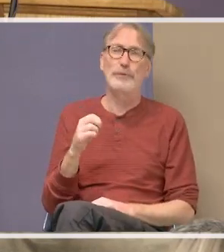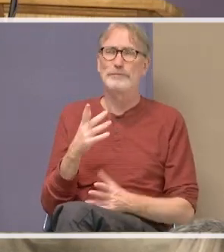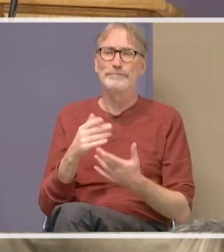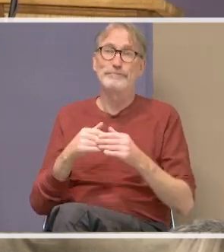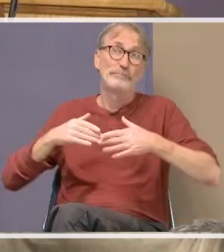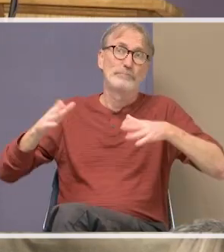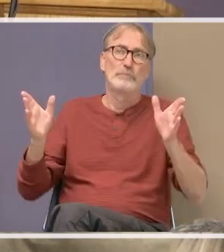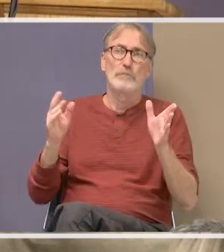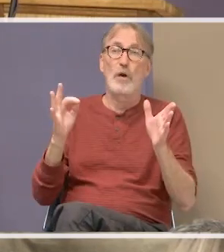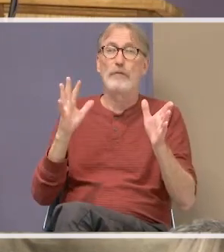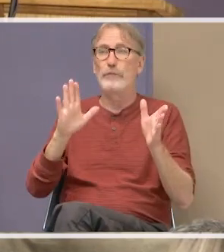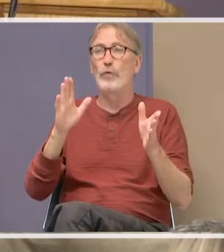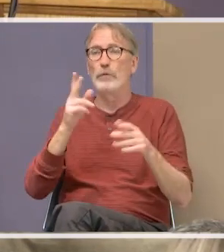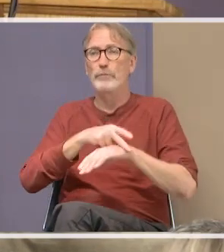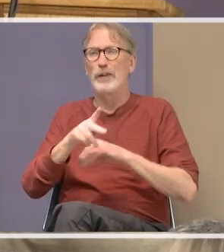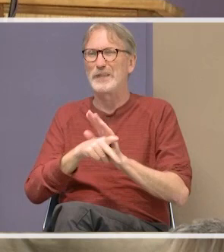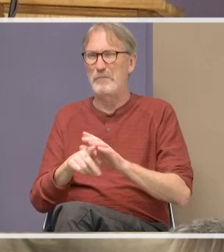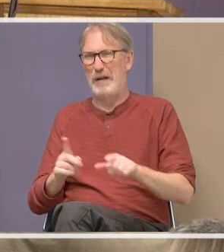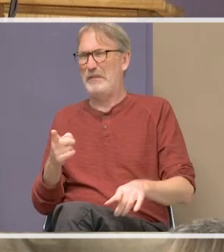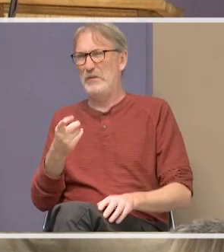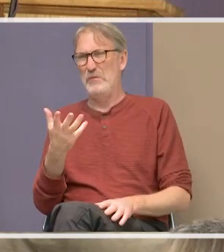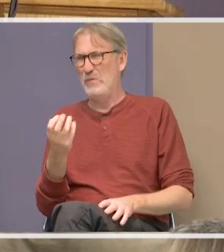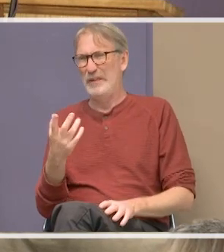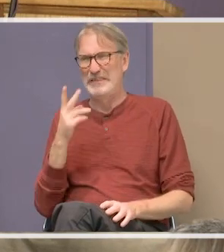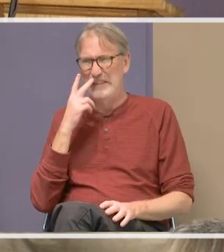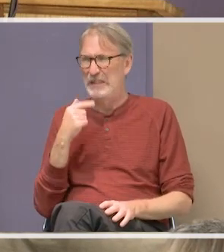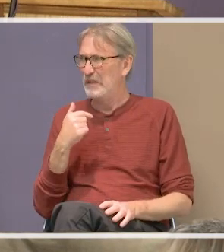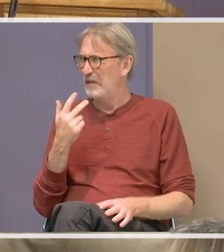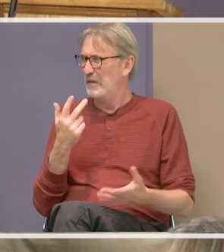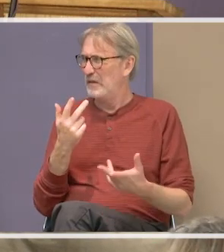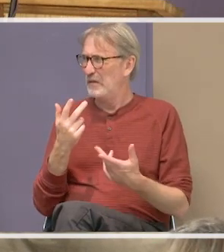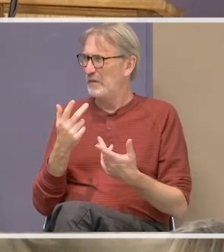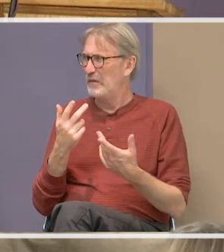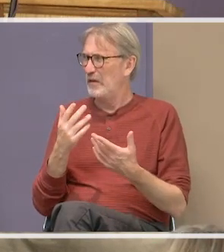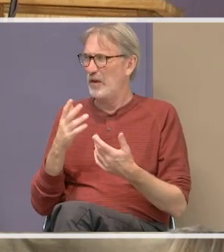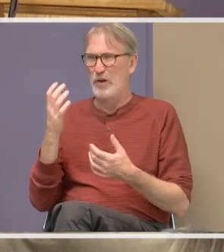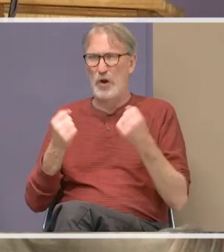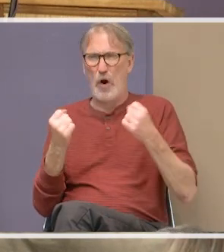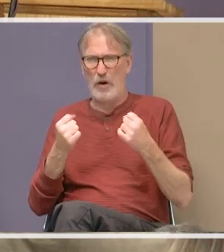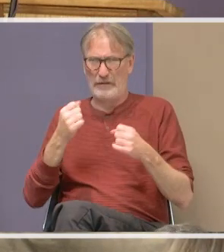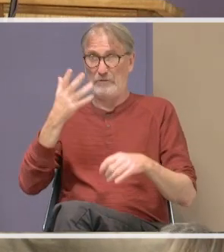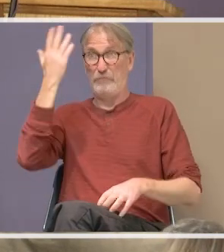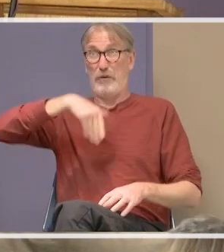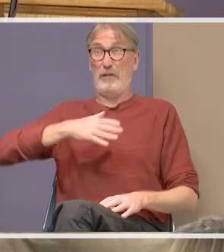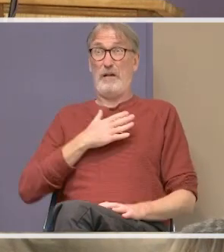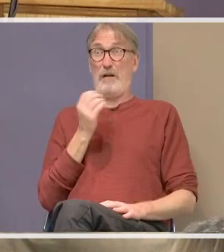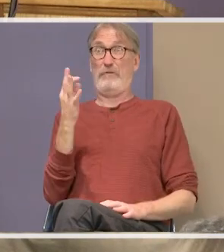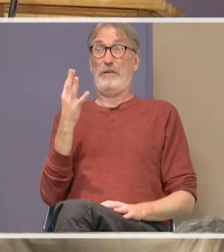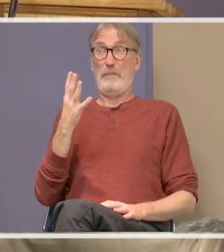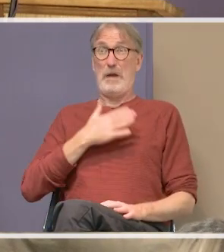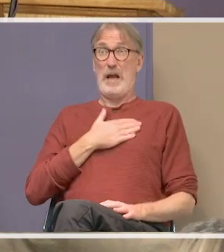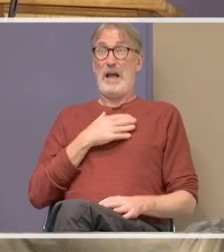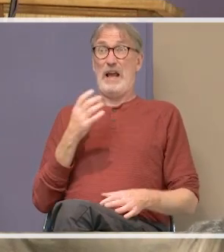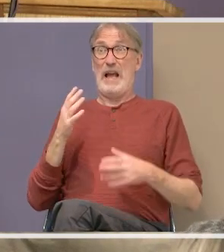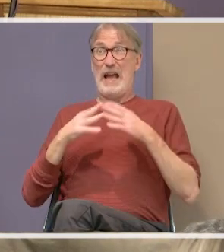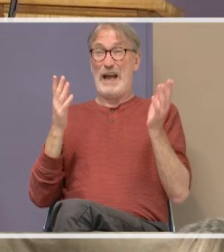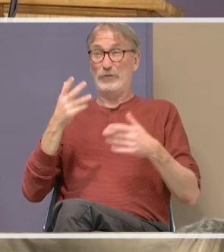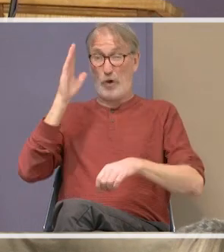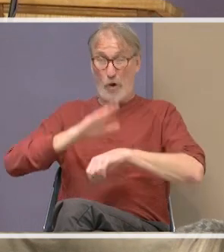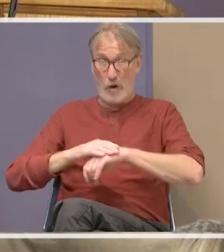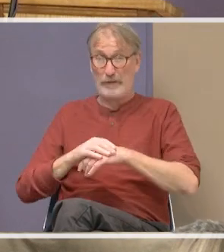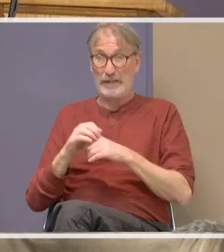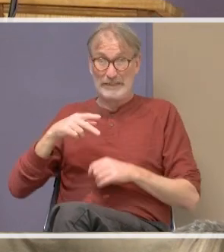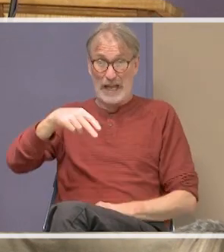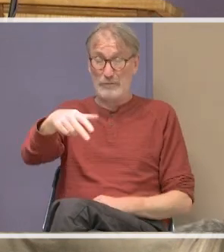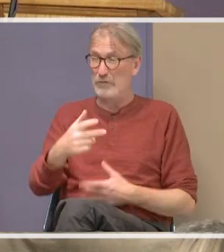if you lived on this street, would you like to see a car literally parked cat-a-corner in front of your house on your sidewalk? We've had that